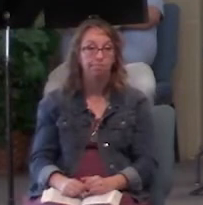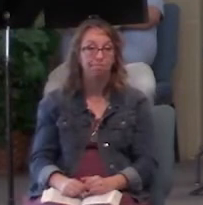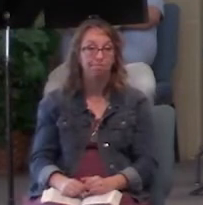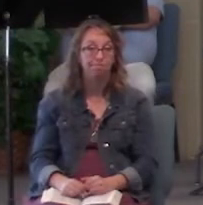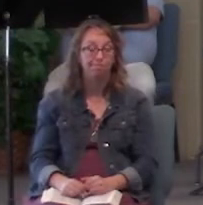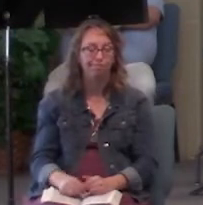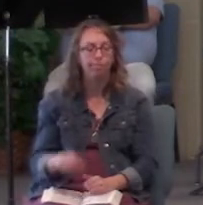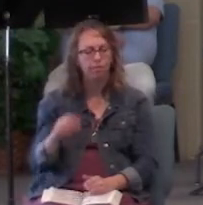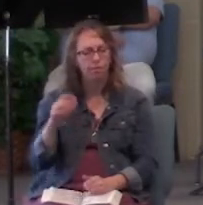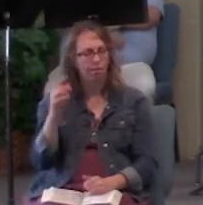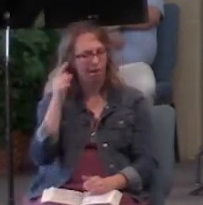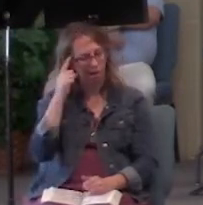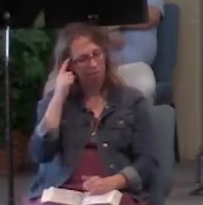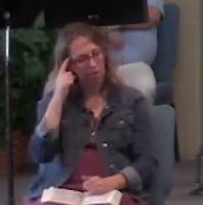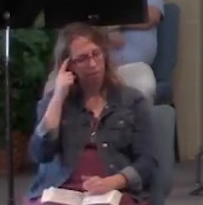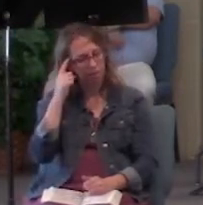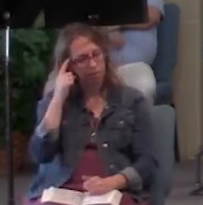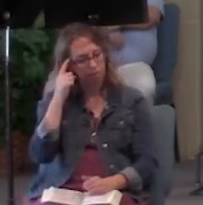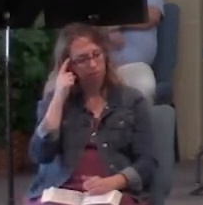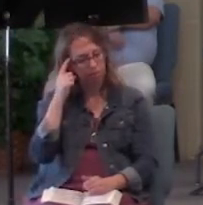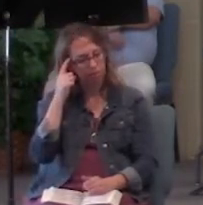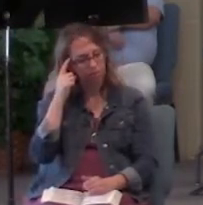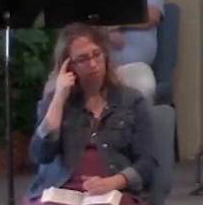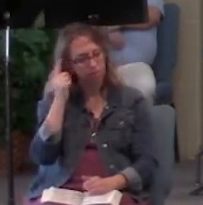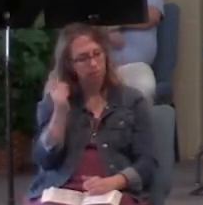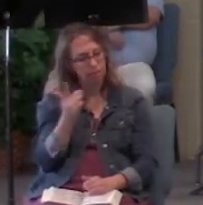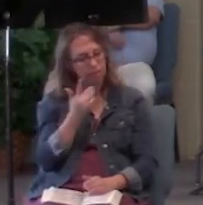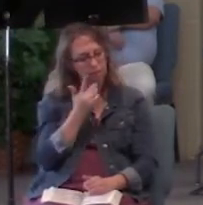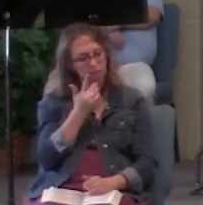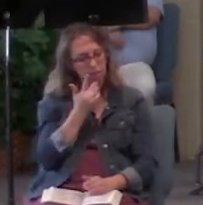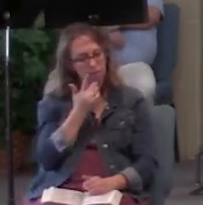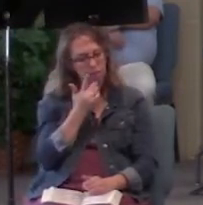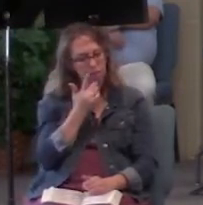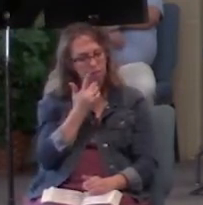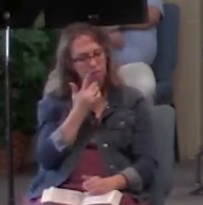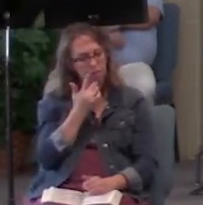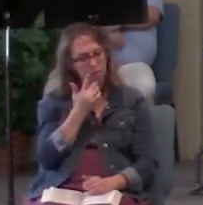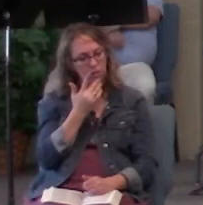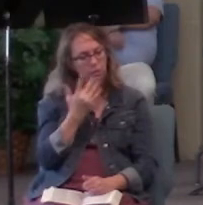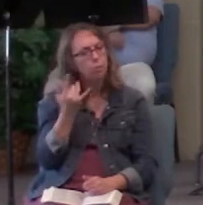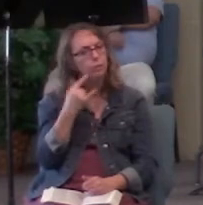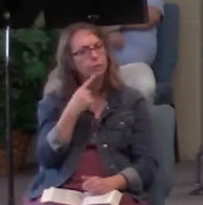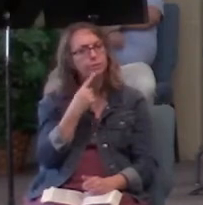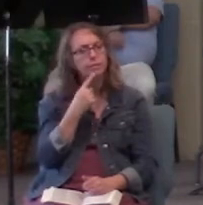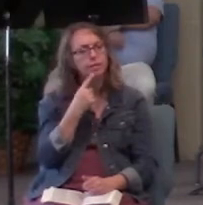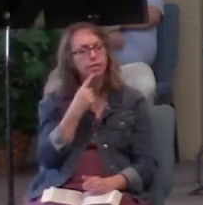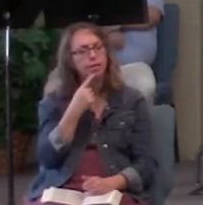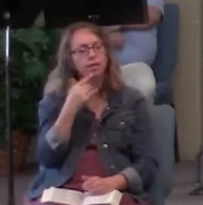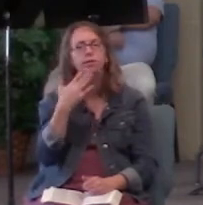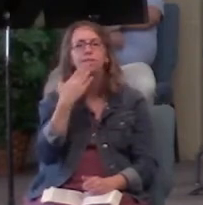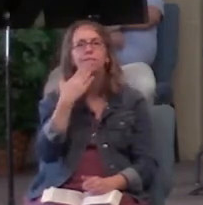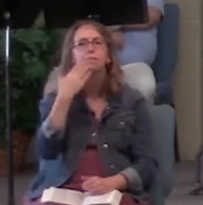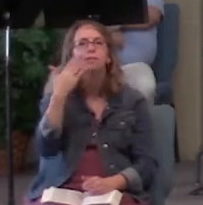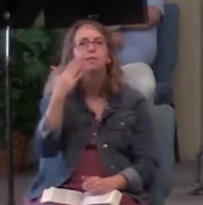in our minds, what if we just did this? What if we just said, Lord, thank you.